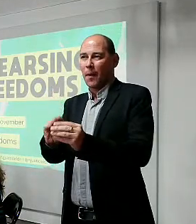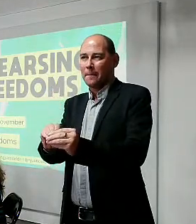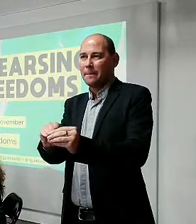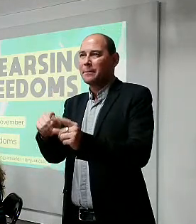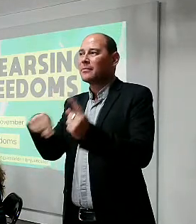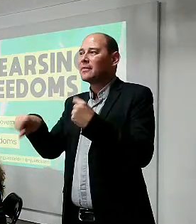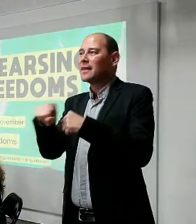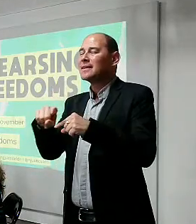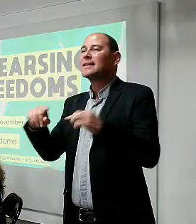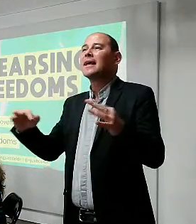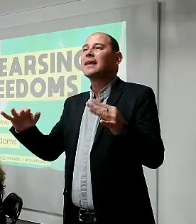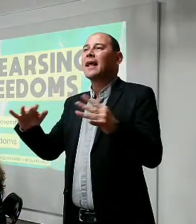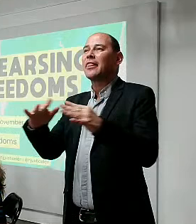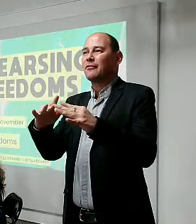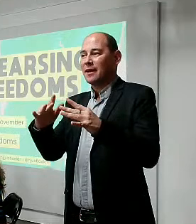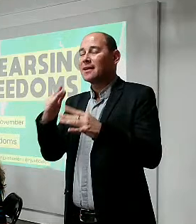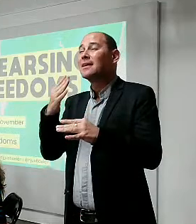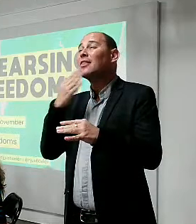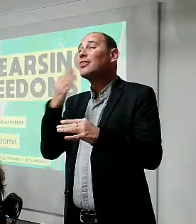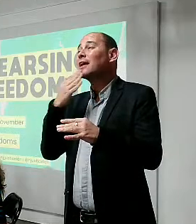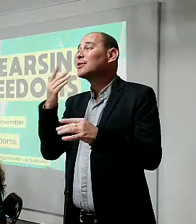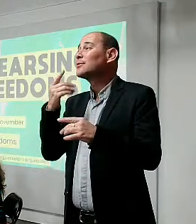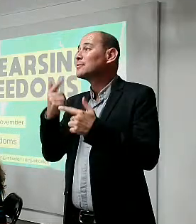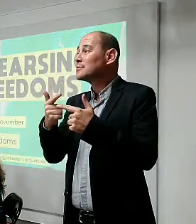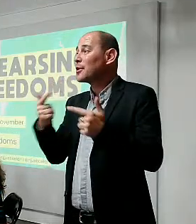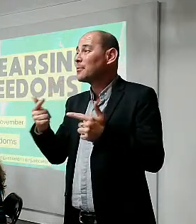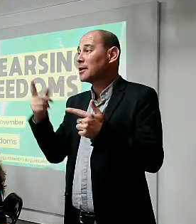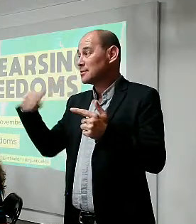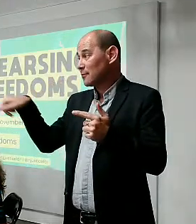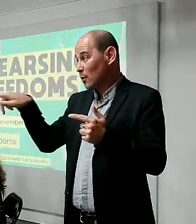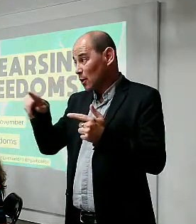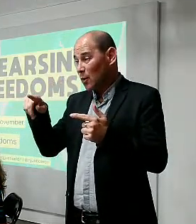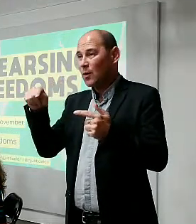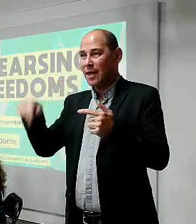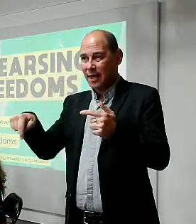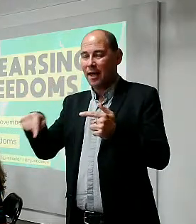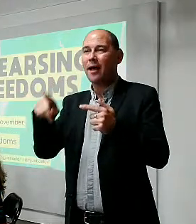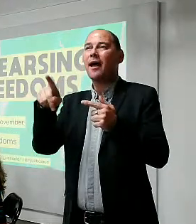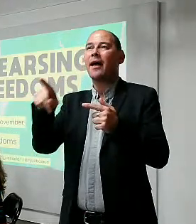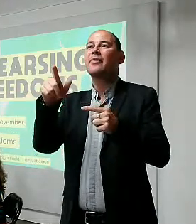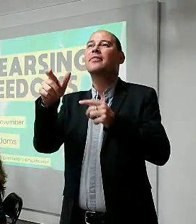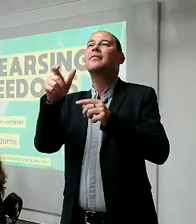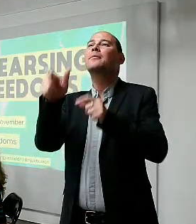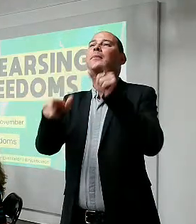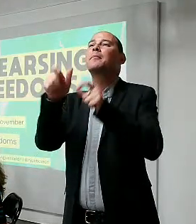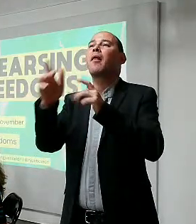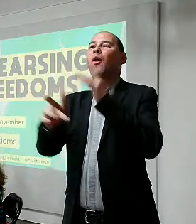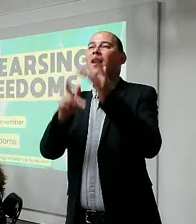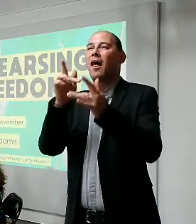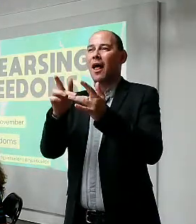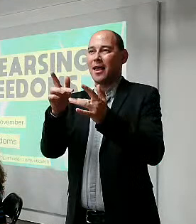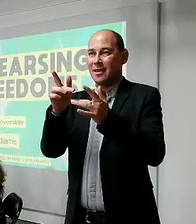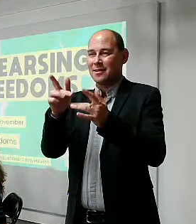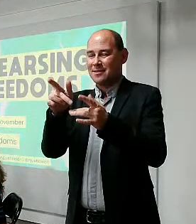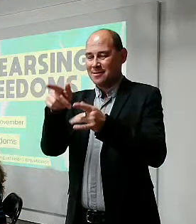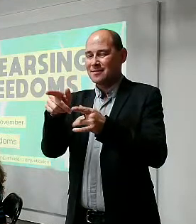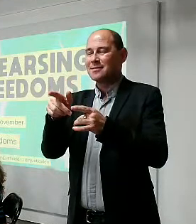just thank you so much to all of you and the folks online for being here. I think I take away a